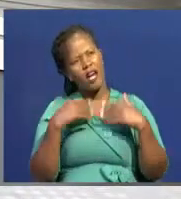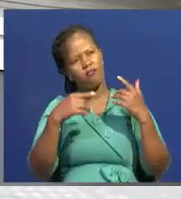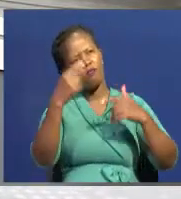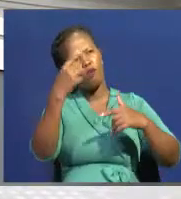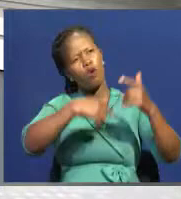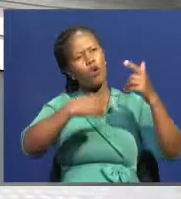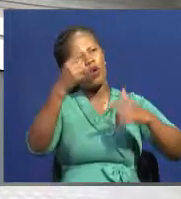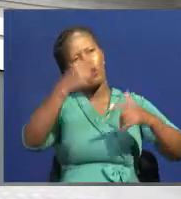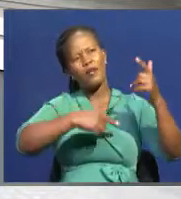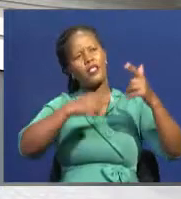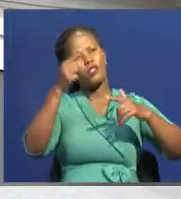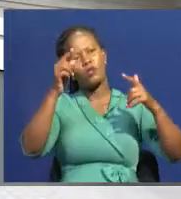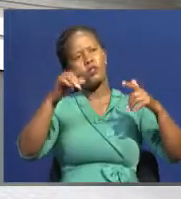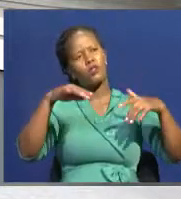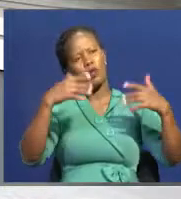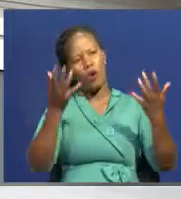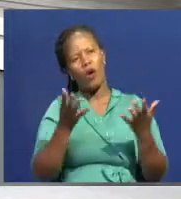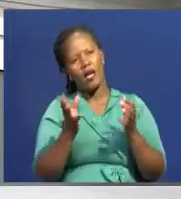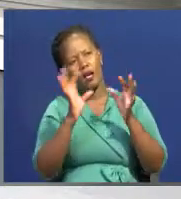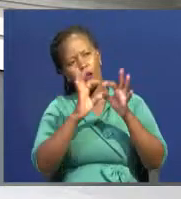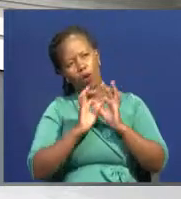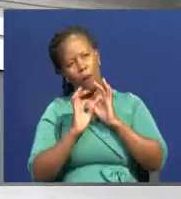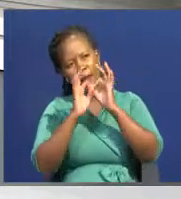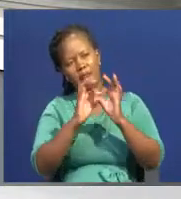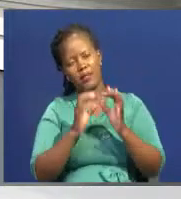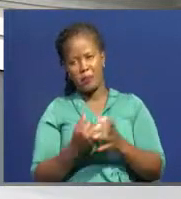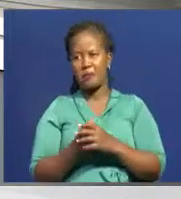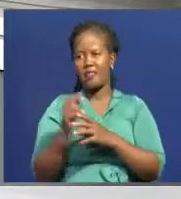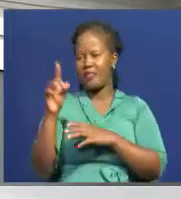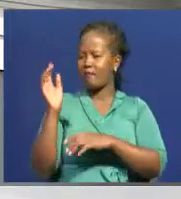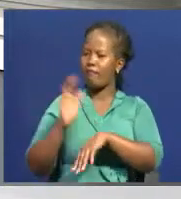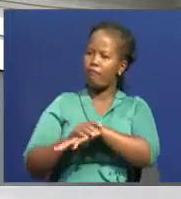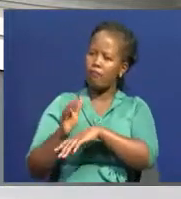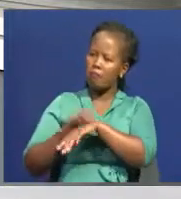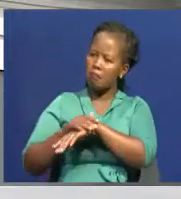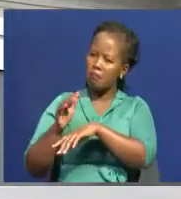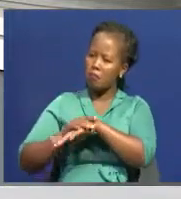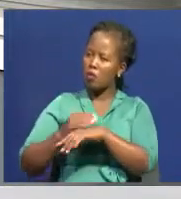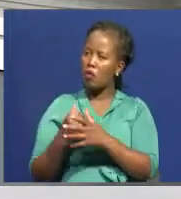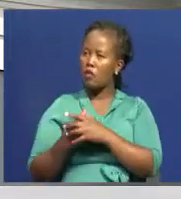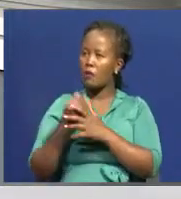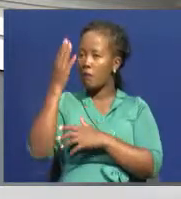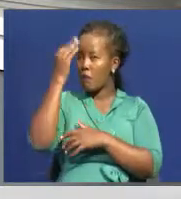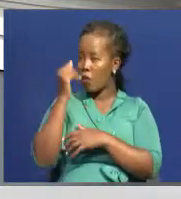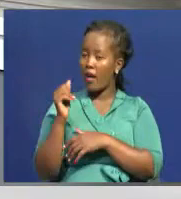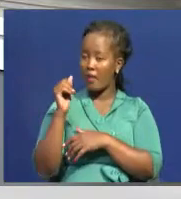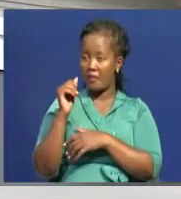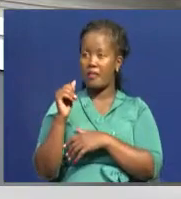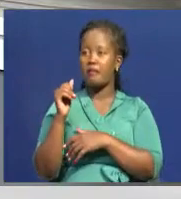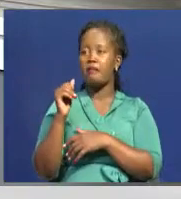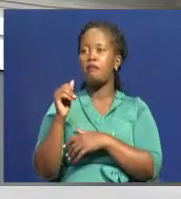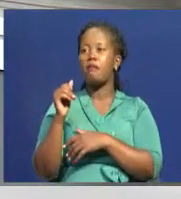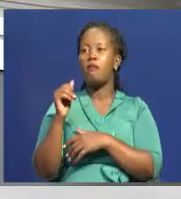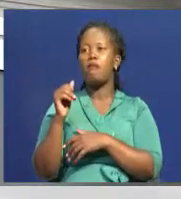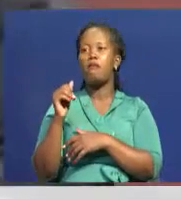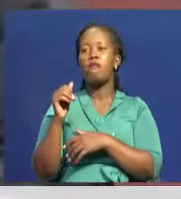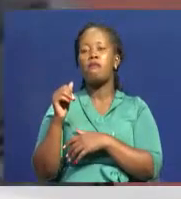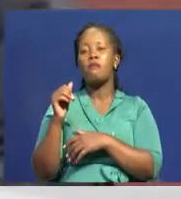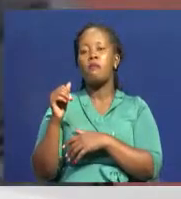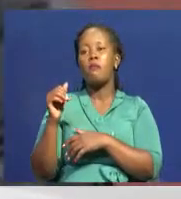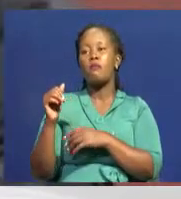estate industry, or a complementation? It's a complementation. Because you require them. Basically, real